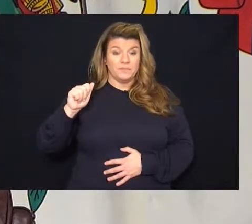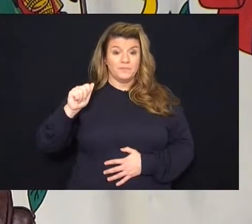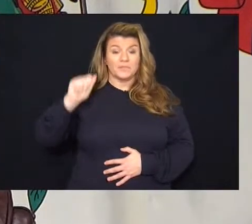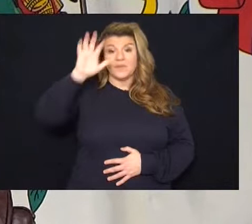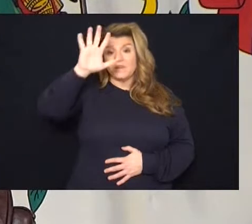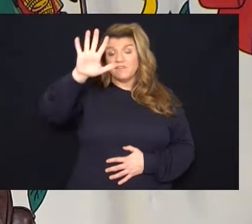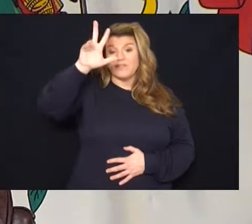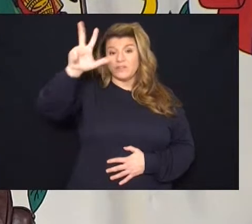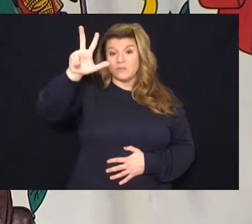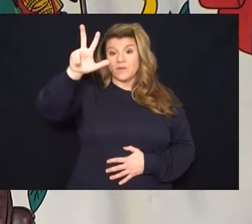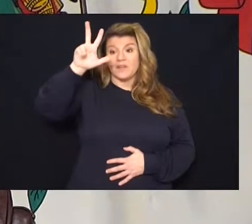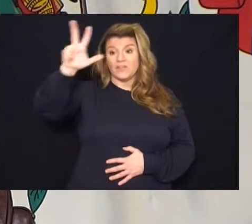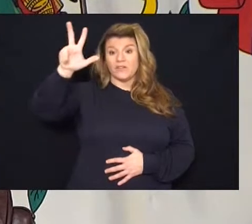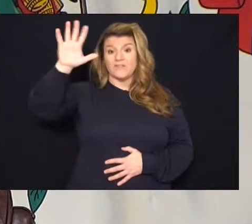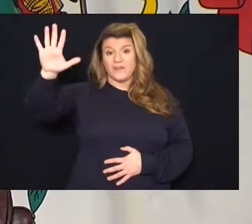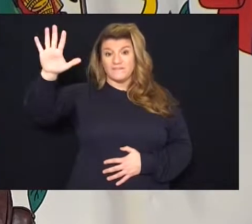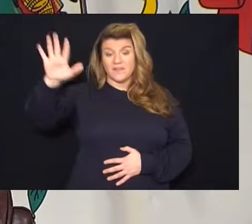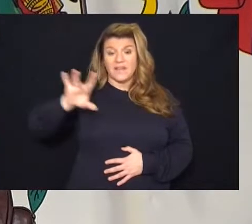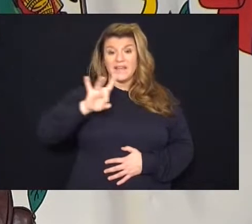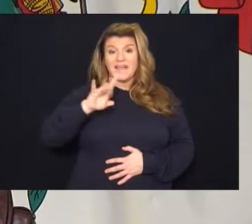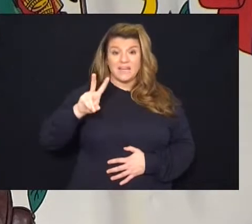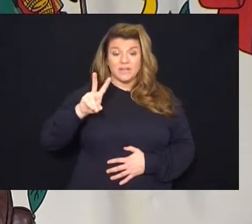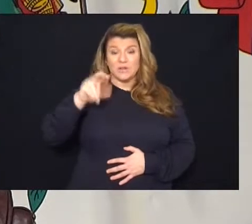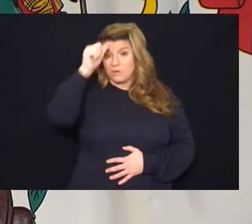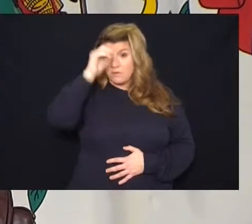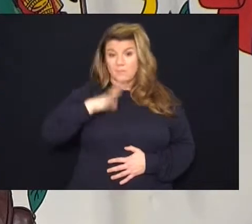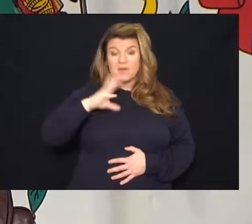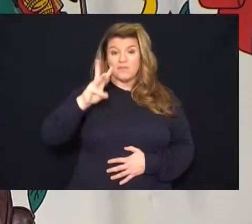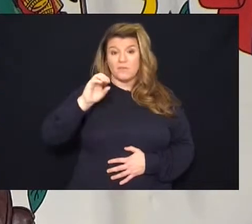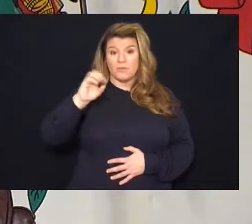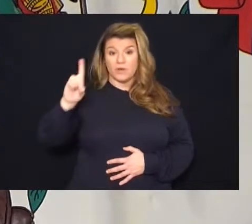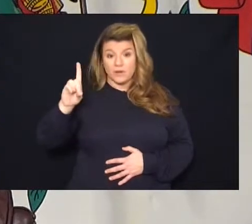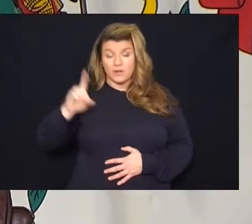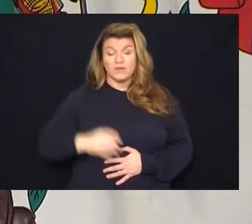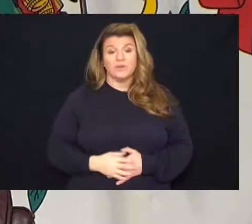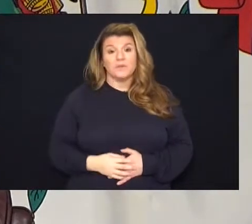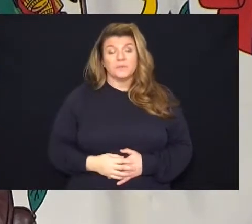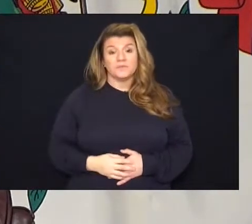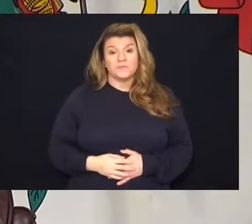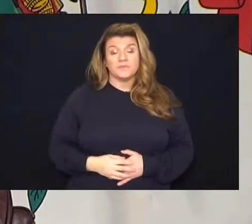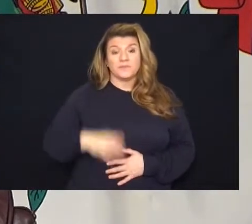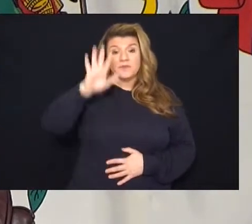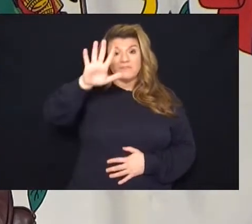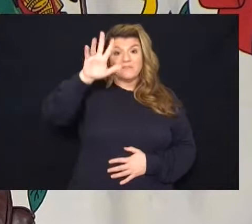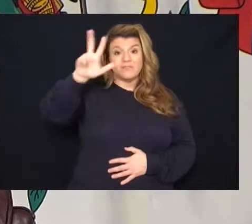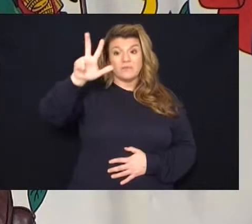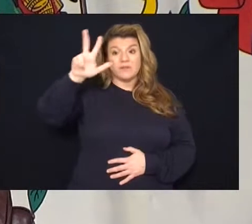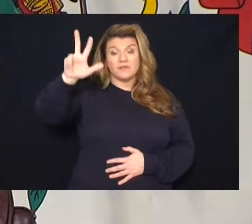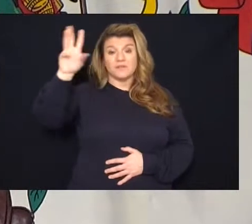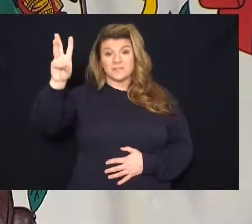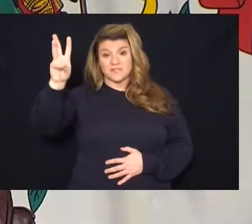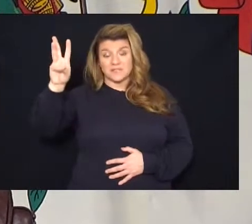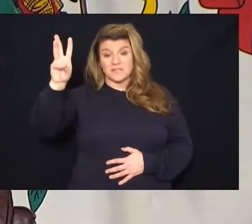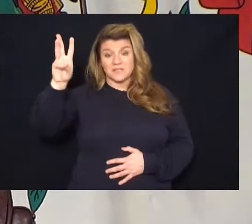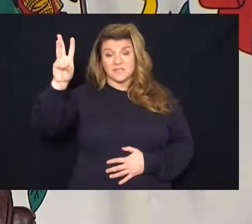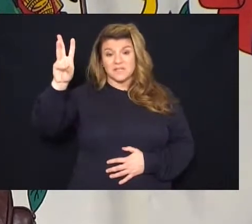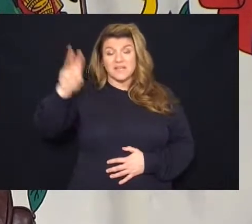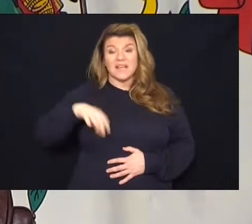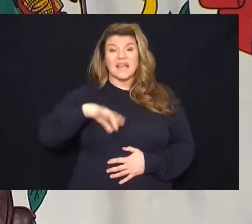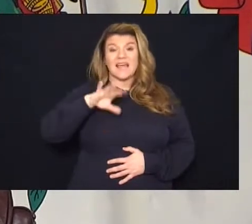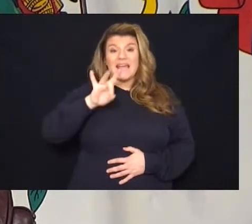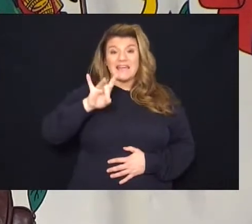The 5,335th death, an 82-year-old male from Wood County. The 5,336th death in West Virginia